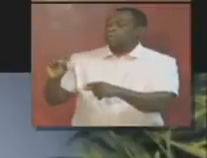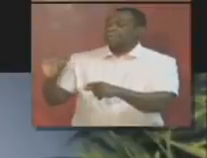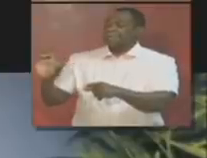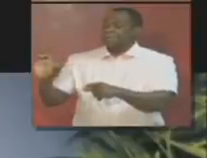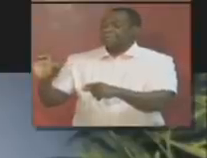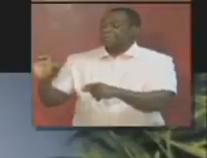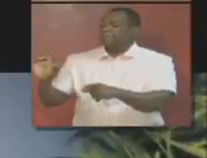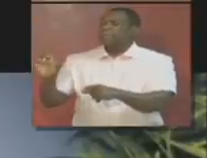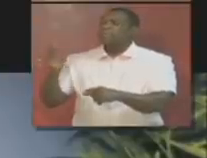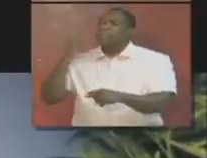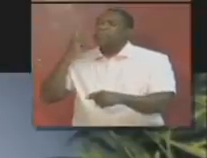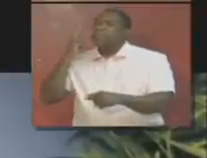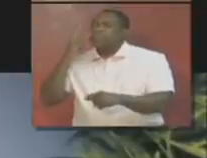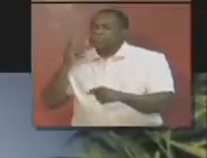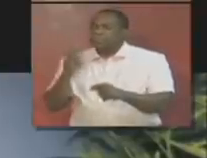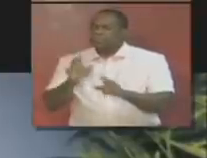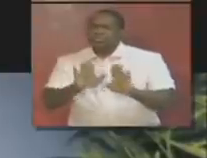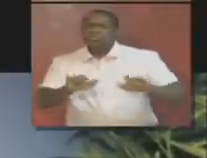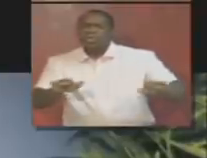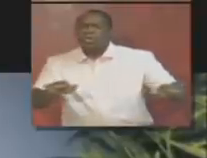had?